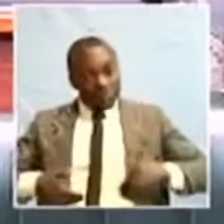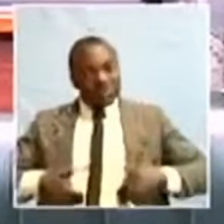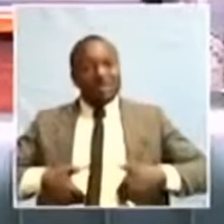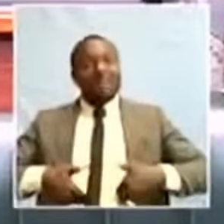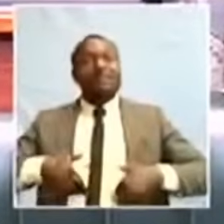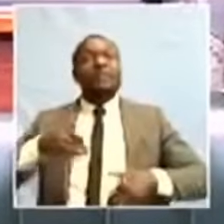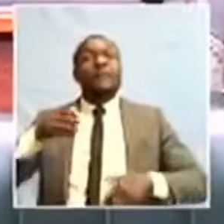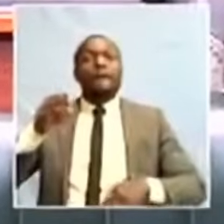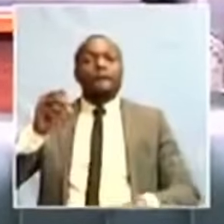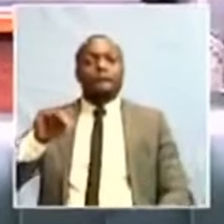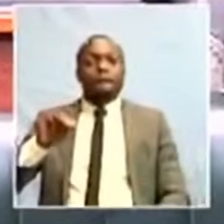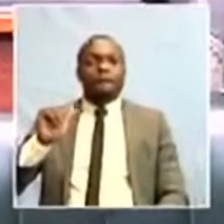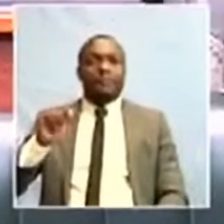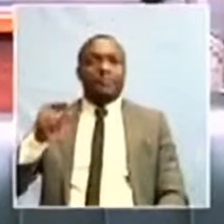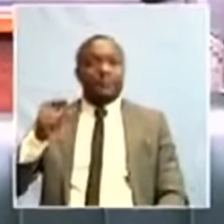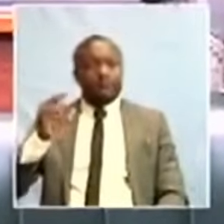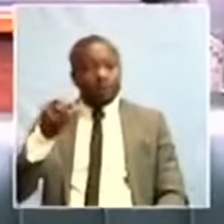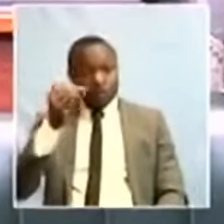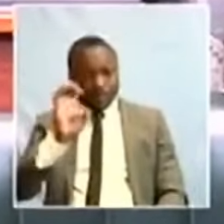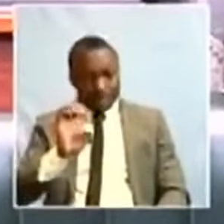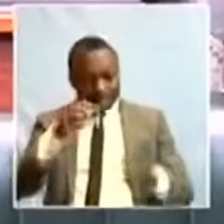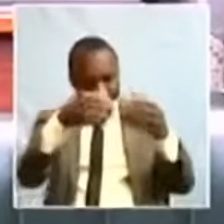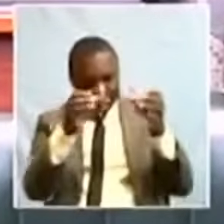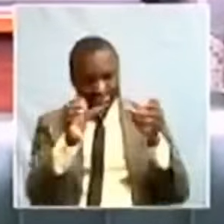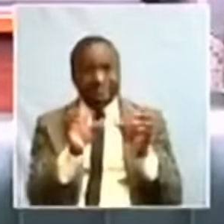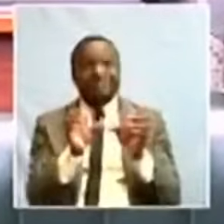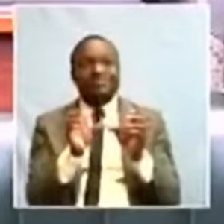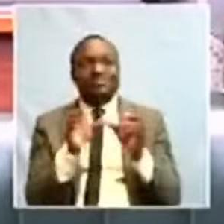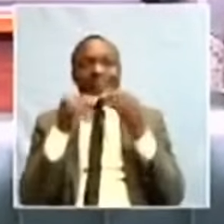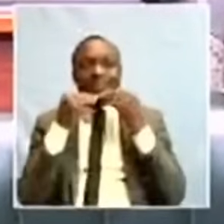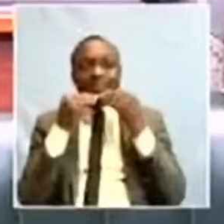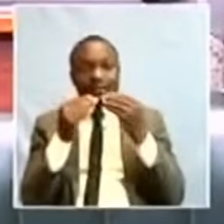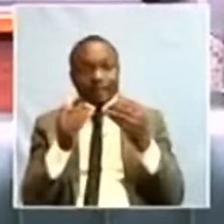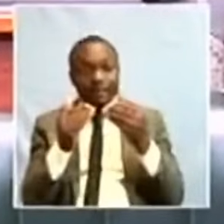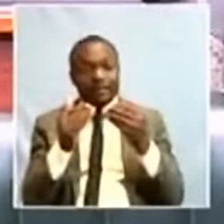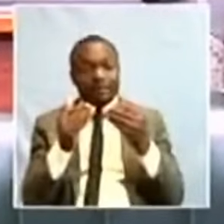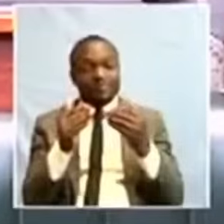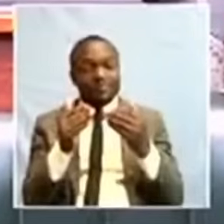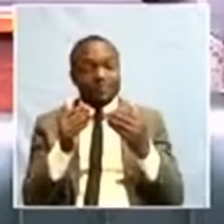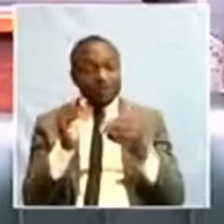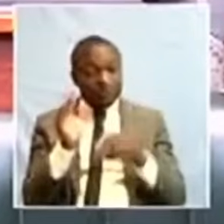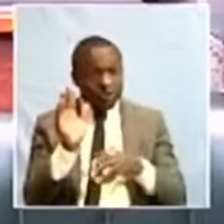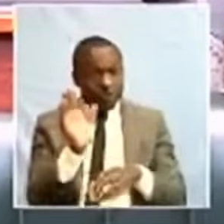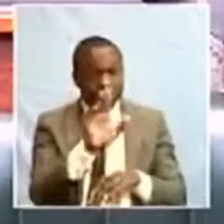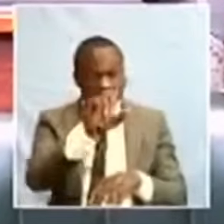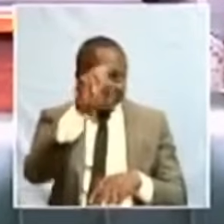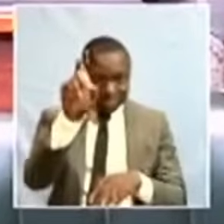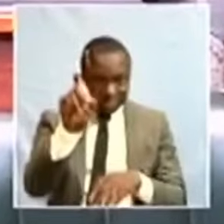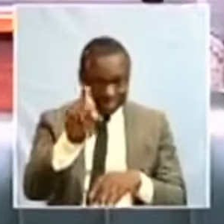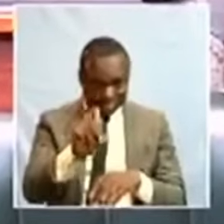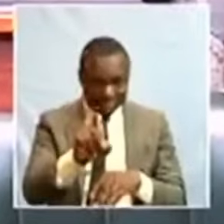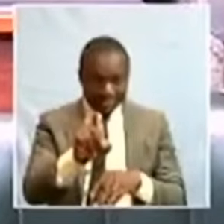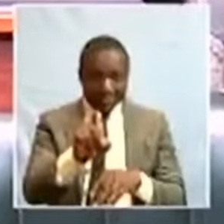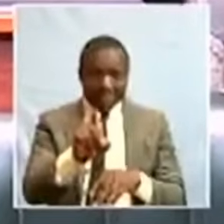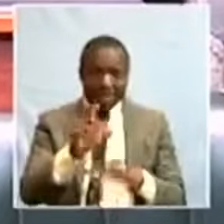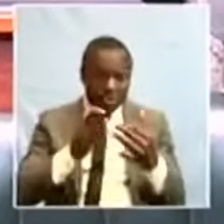from Magoye constituents. Thank you for that question, and I hope